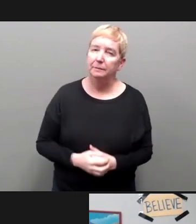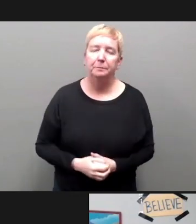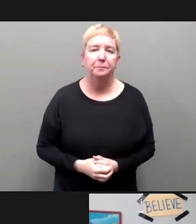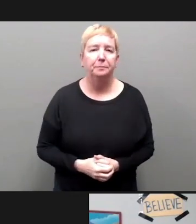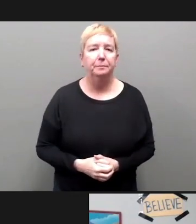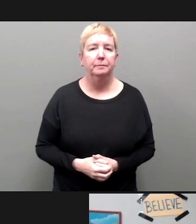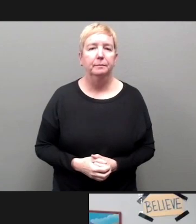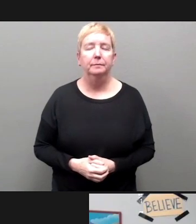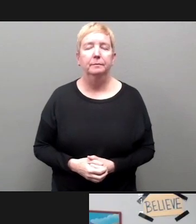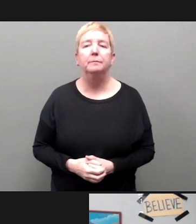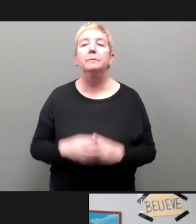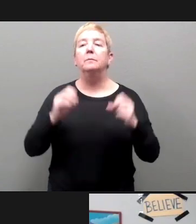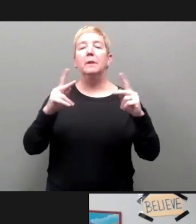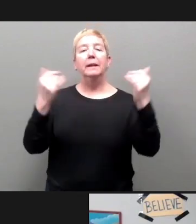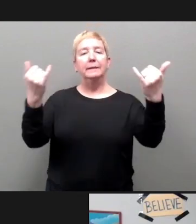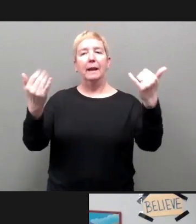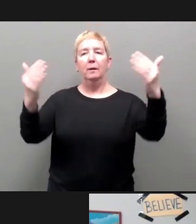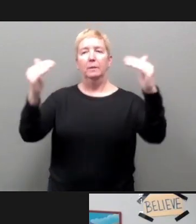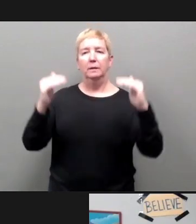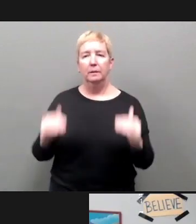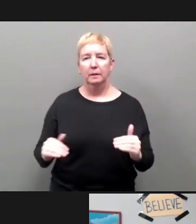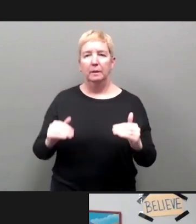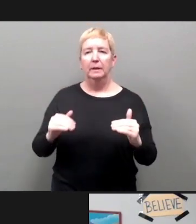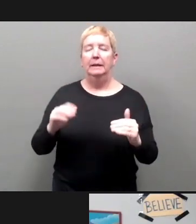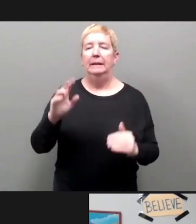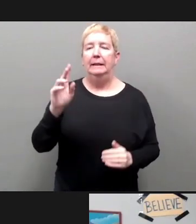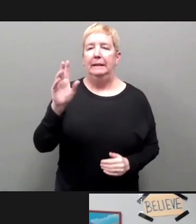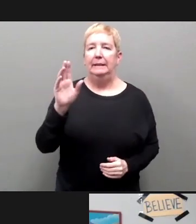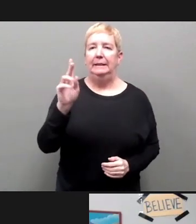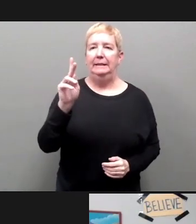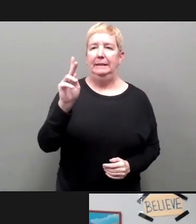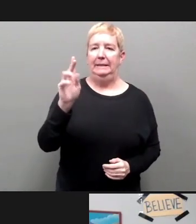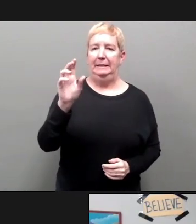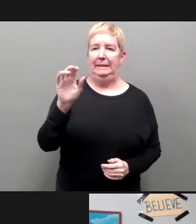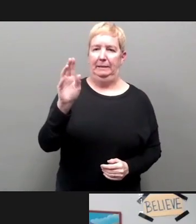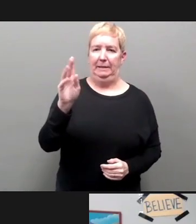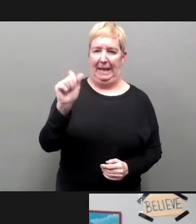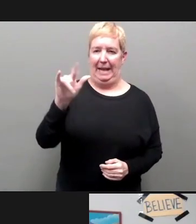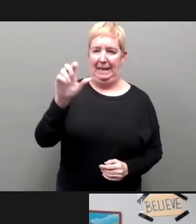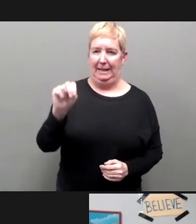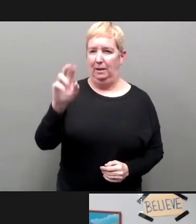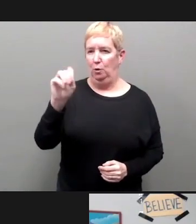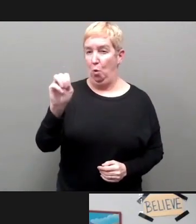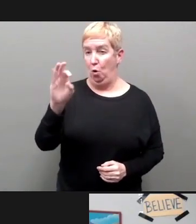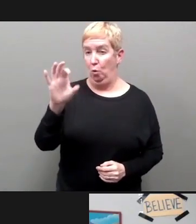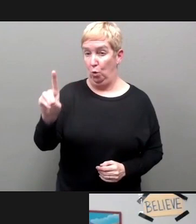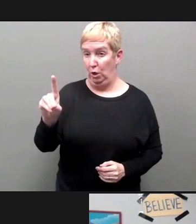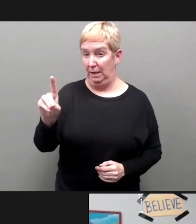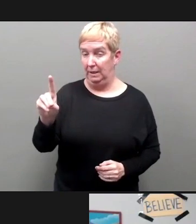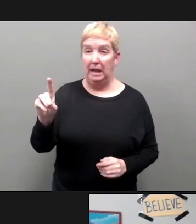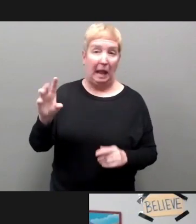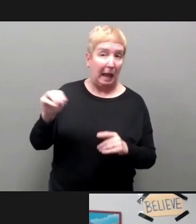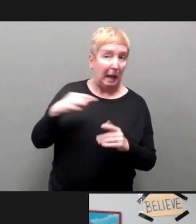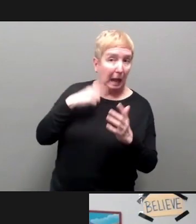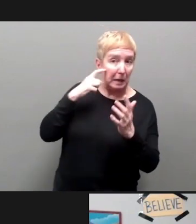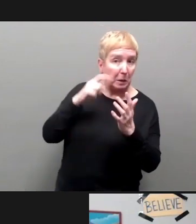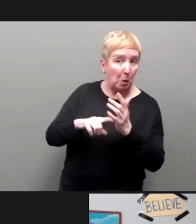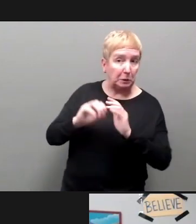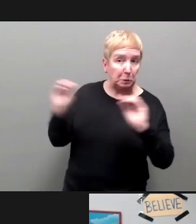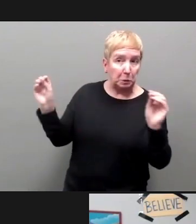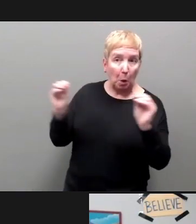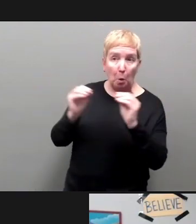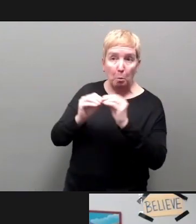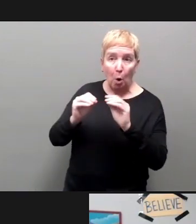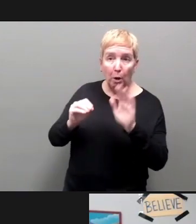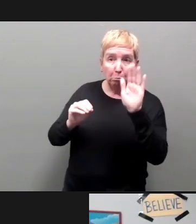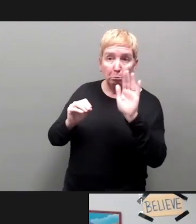Thanks. I'm going to turn to Kaylin Norwood now, and then I noticed there aren't any other remaining hands. So just last call for hands, and if I don't see any after